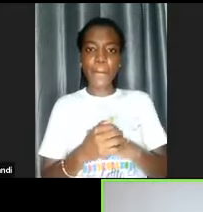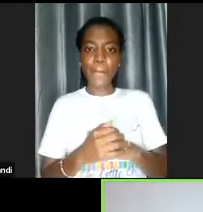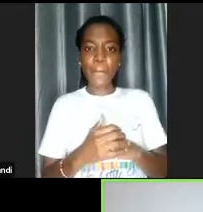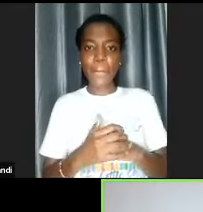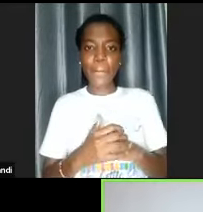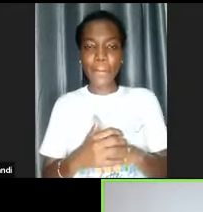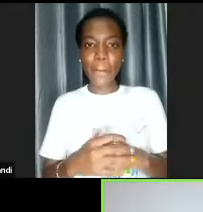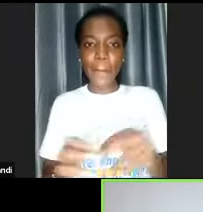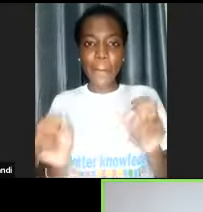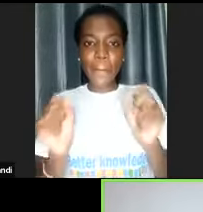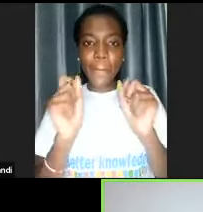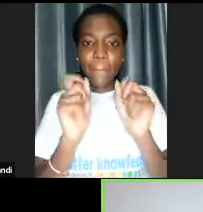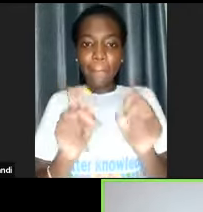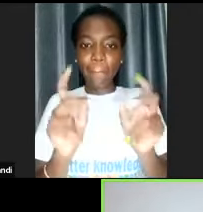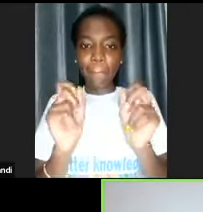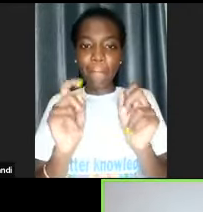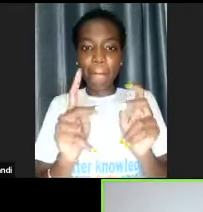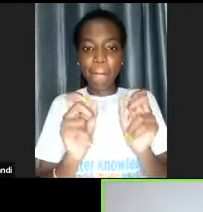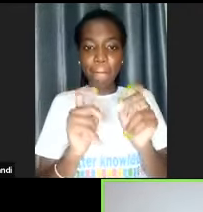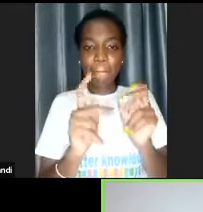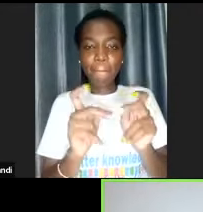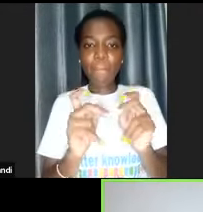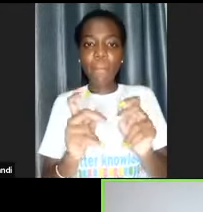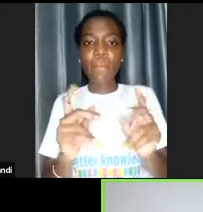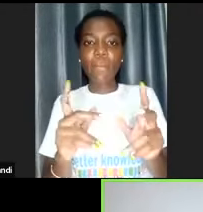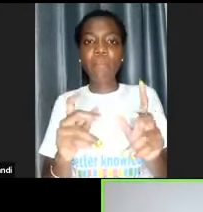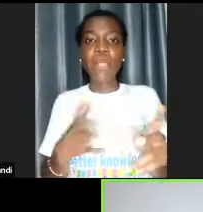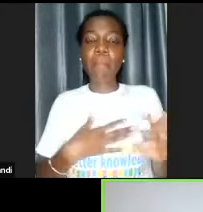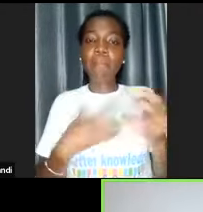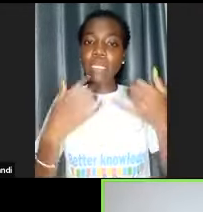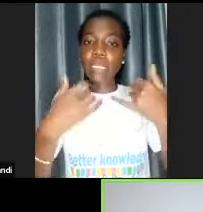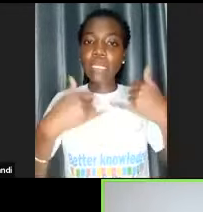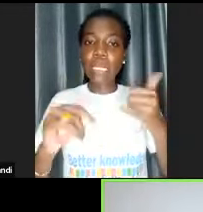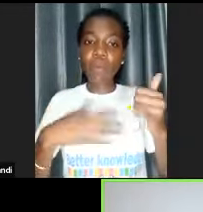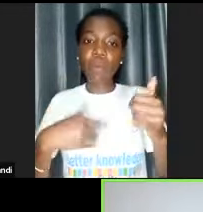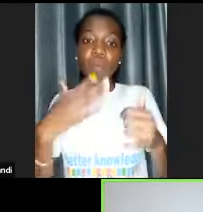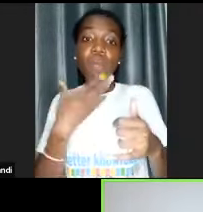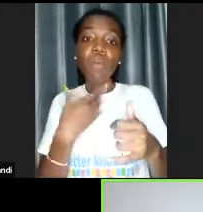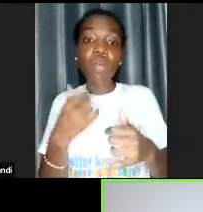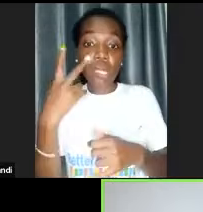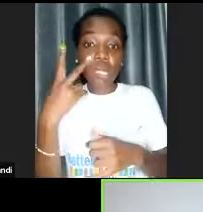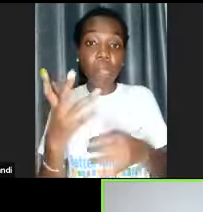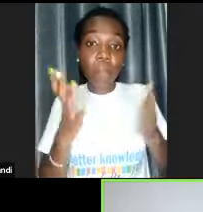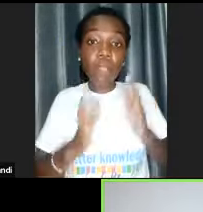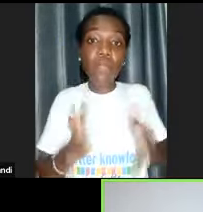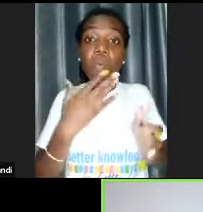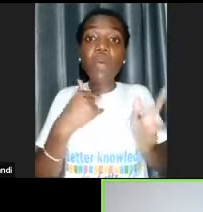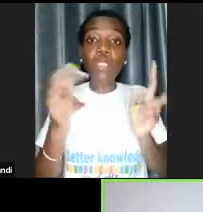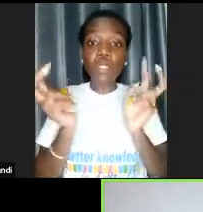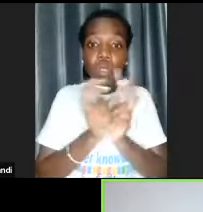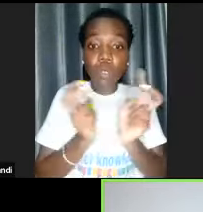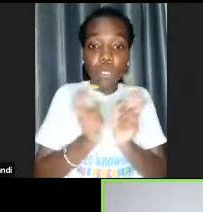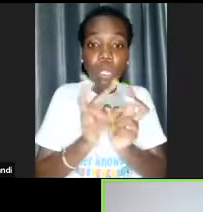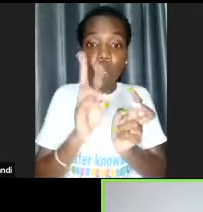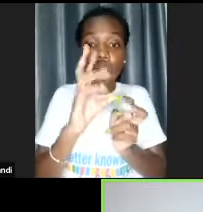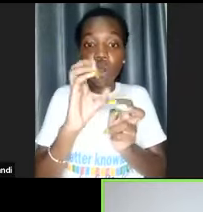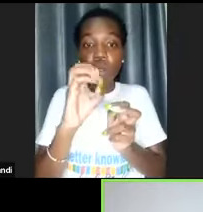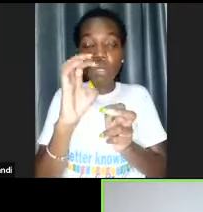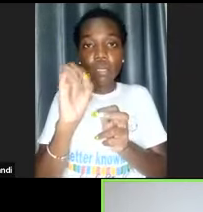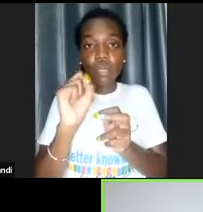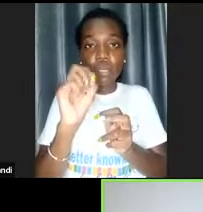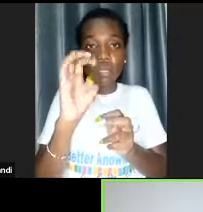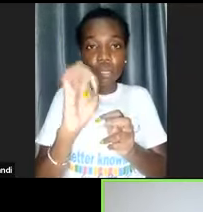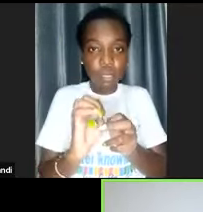Okay. Okay, I am just trying to look. Somebody already is looking for your contact. Rose Odundo wants your contact.